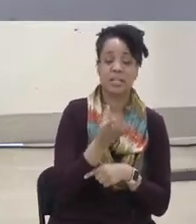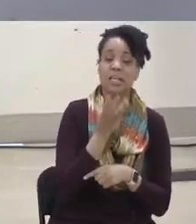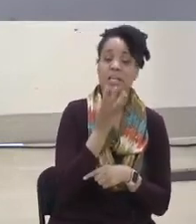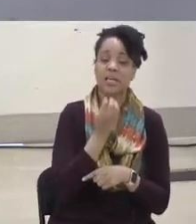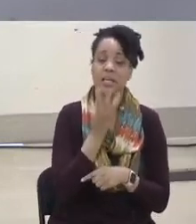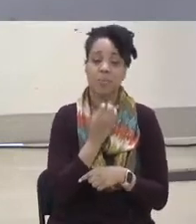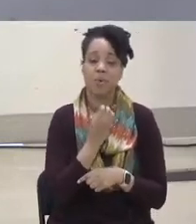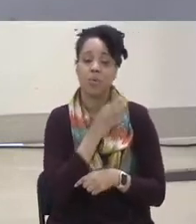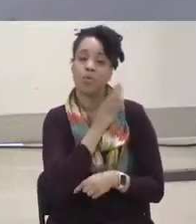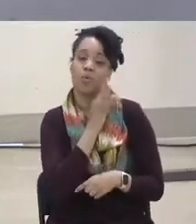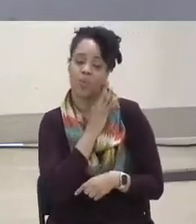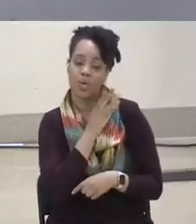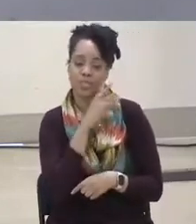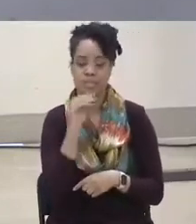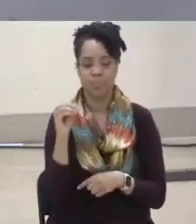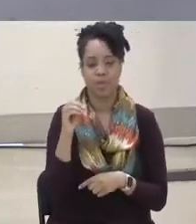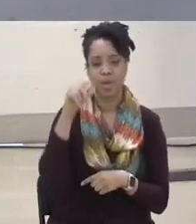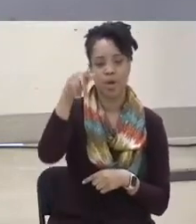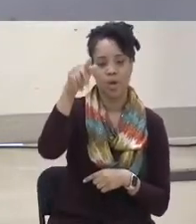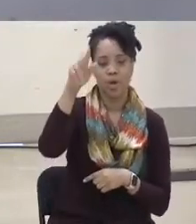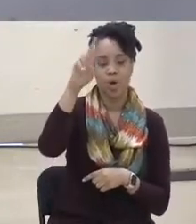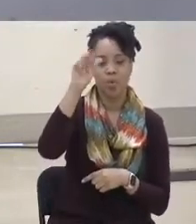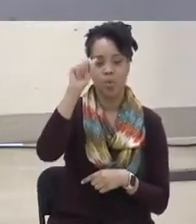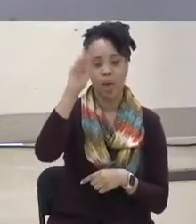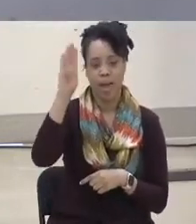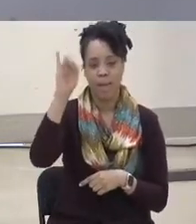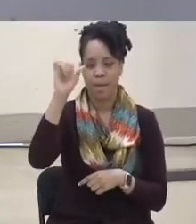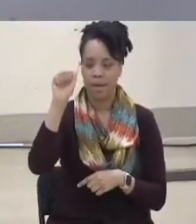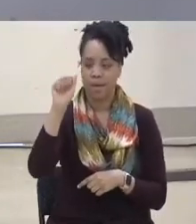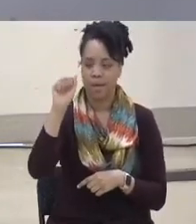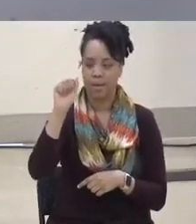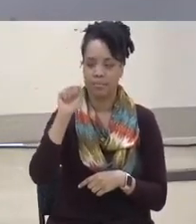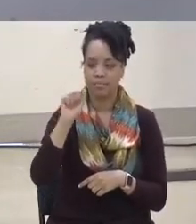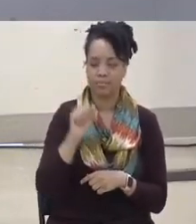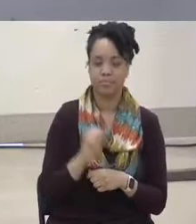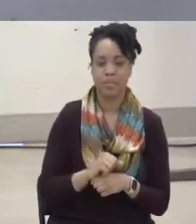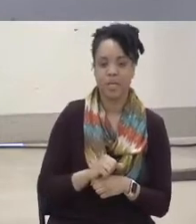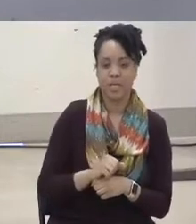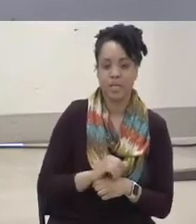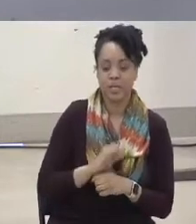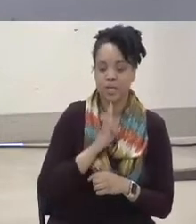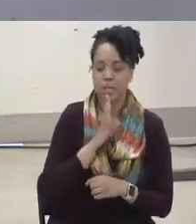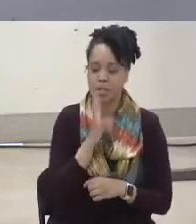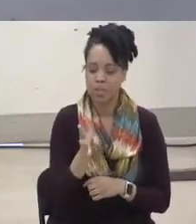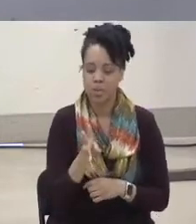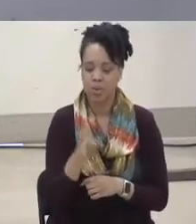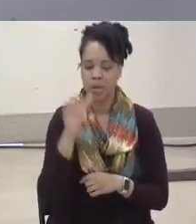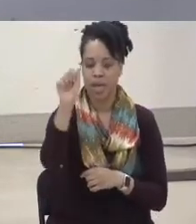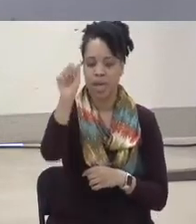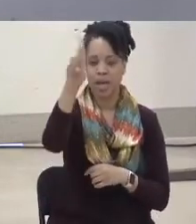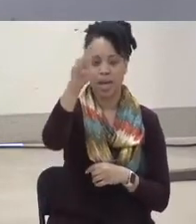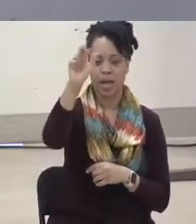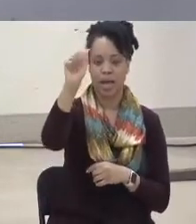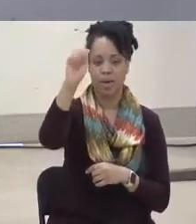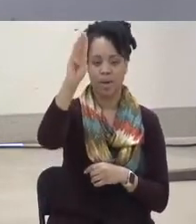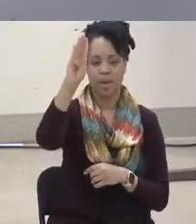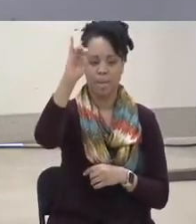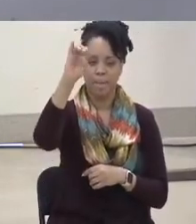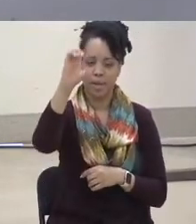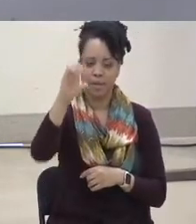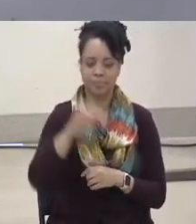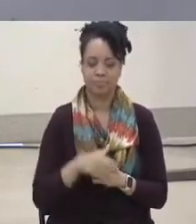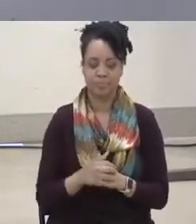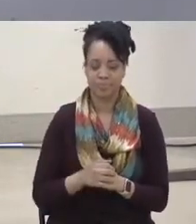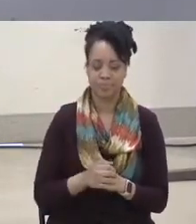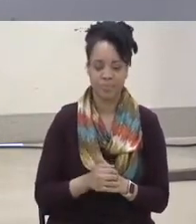and hebreo. their rabbis, Y su rabí, so they spoke Aramaic. por lo tanto, hablaban arameo. If you do your history,